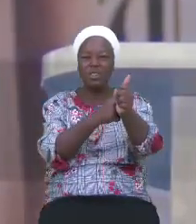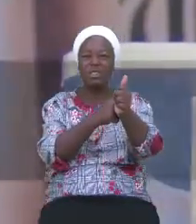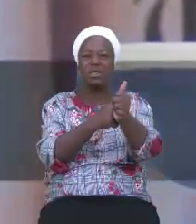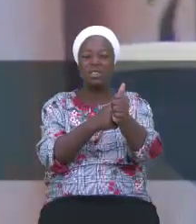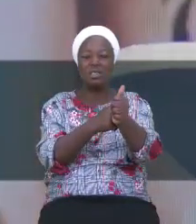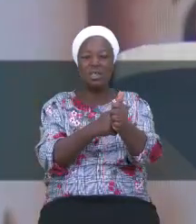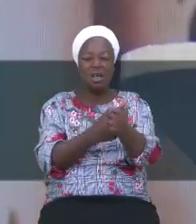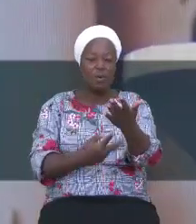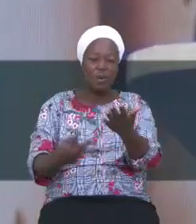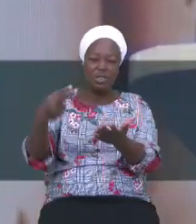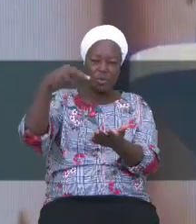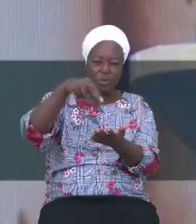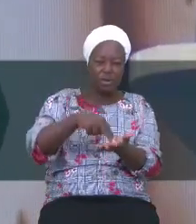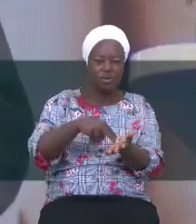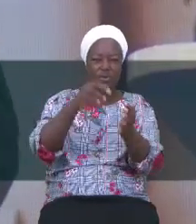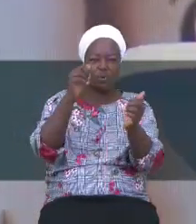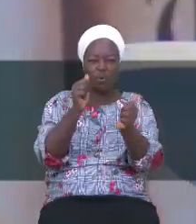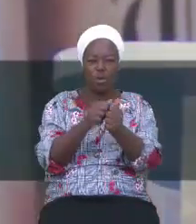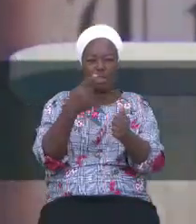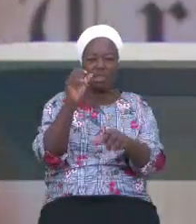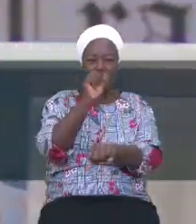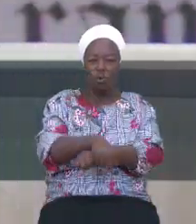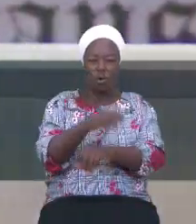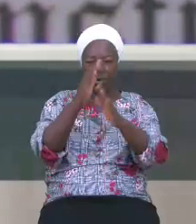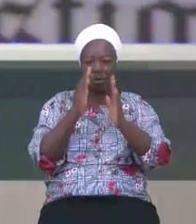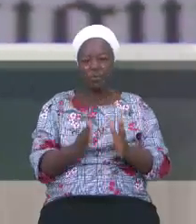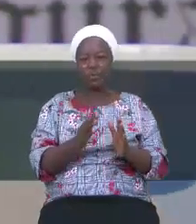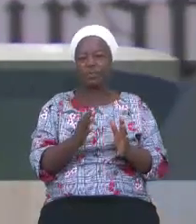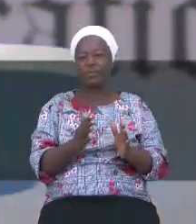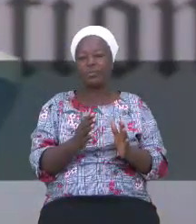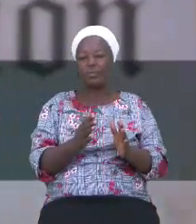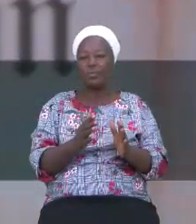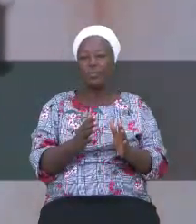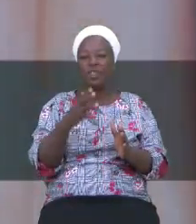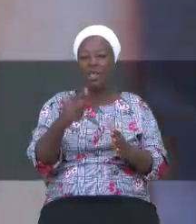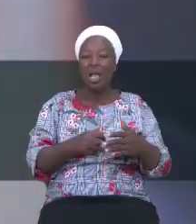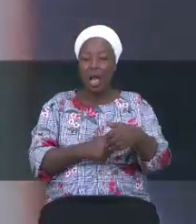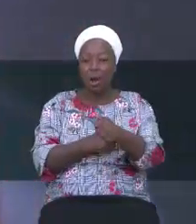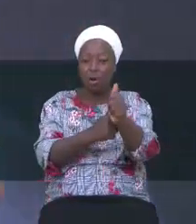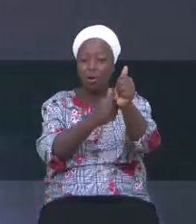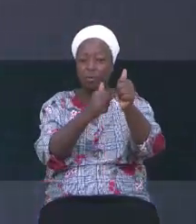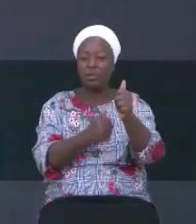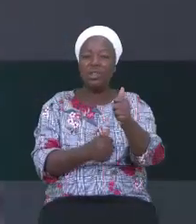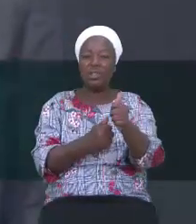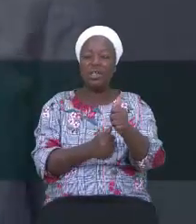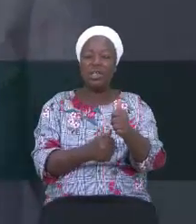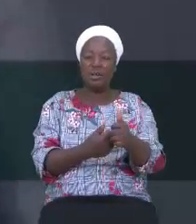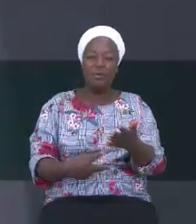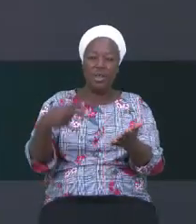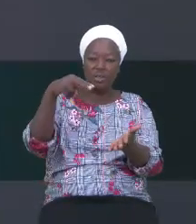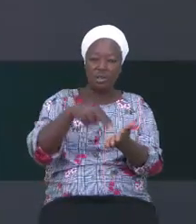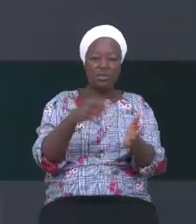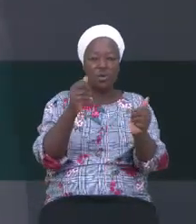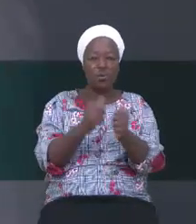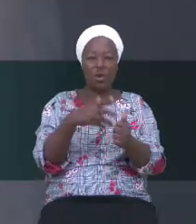resurrection with the conqueror. The accompanying resurrection with the conqueror. He